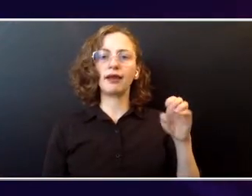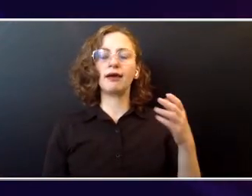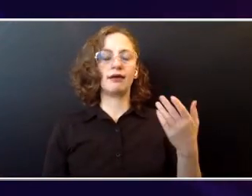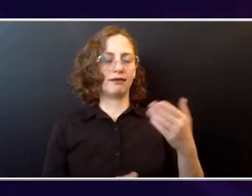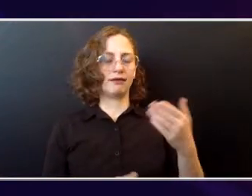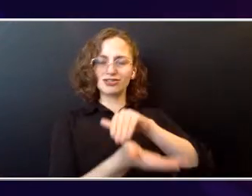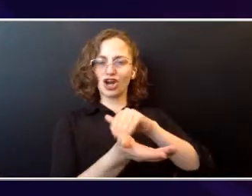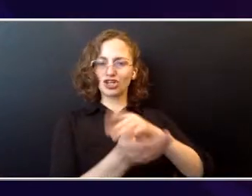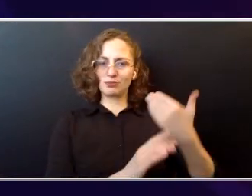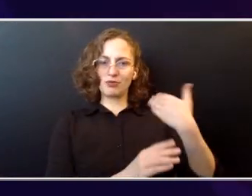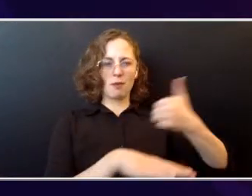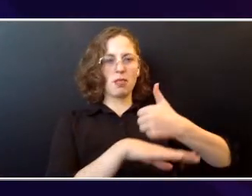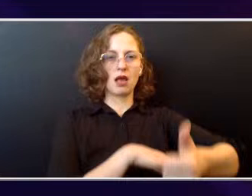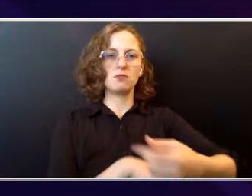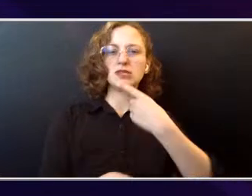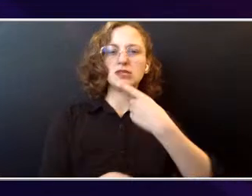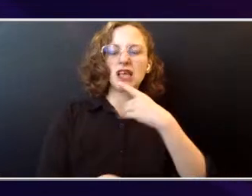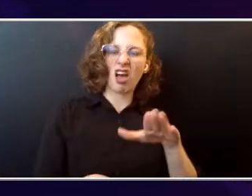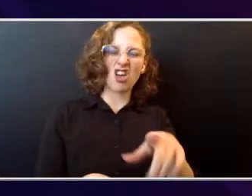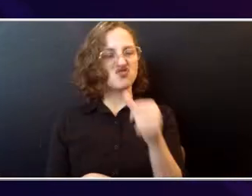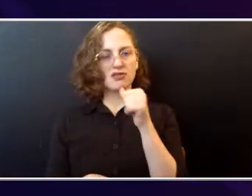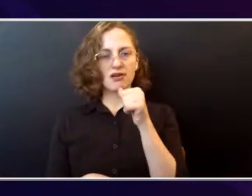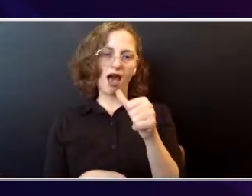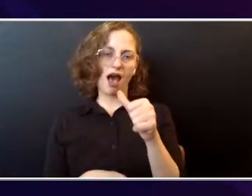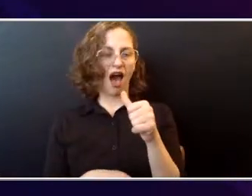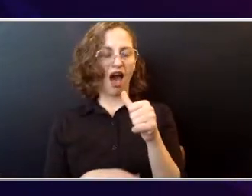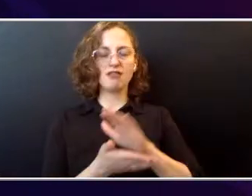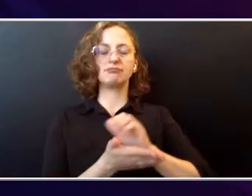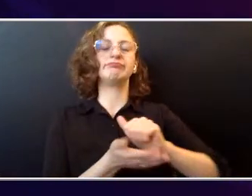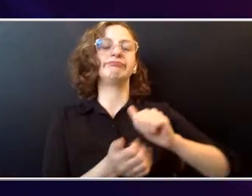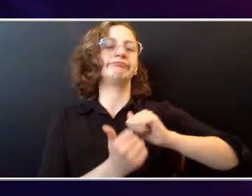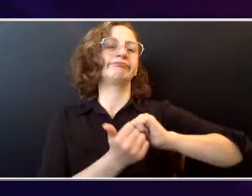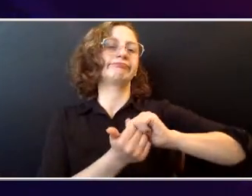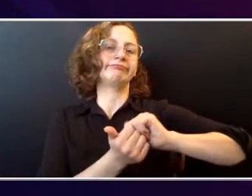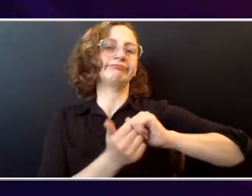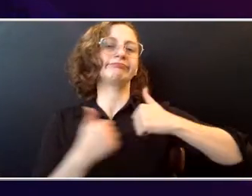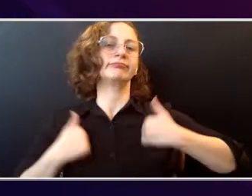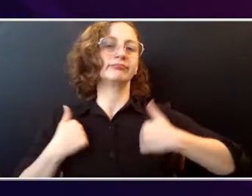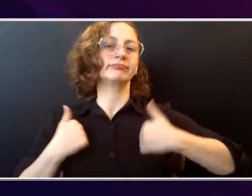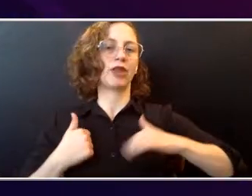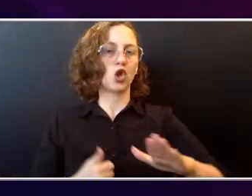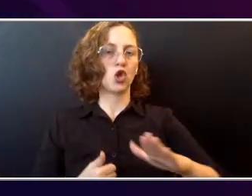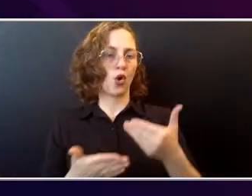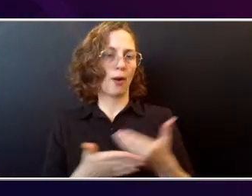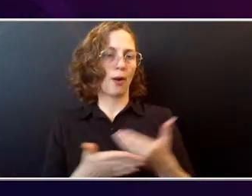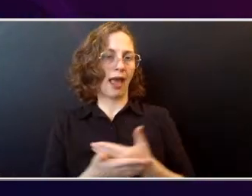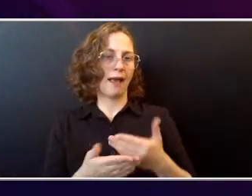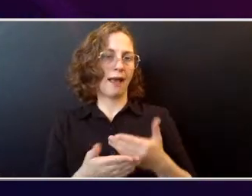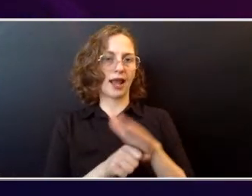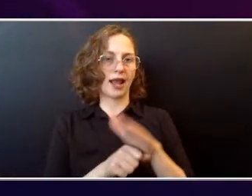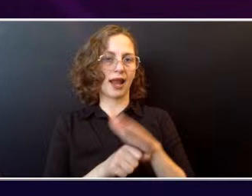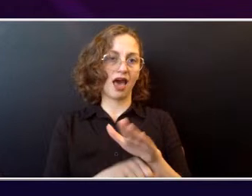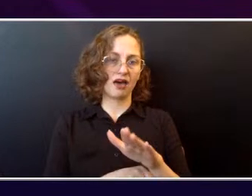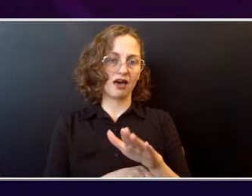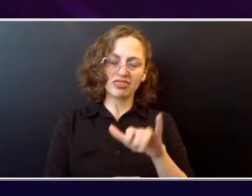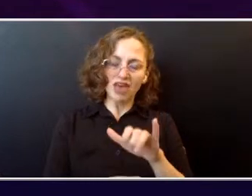baby clean enough with those yellow deposits. That is enraging to hear as a parent. When you